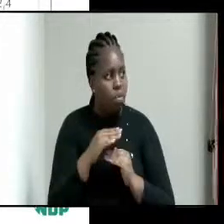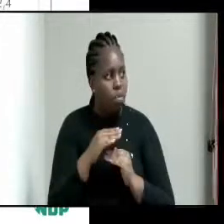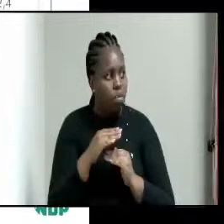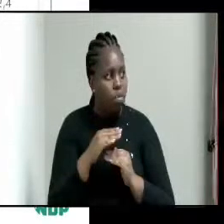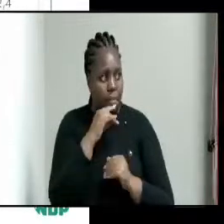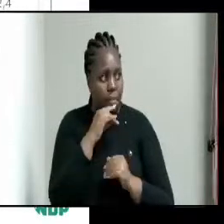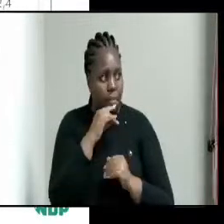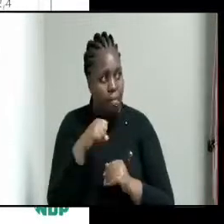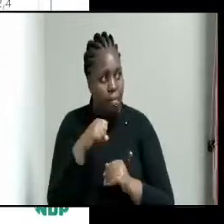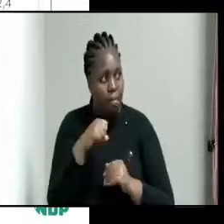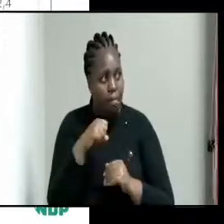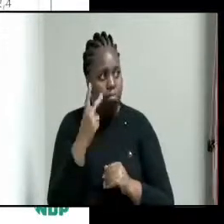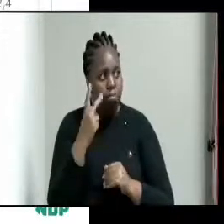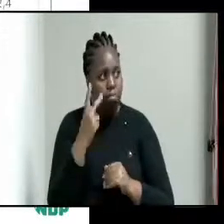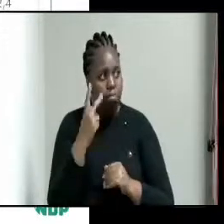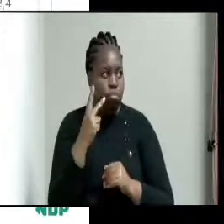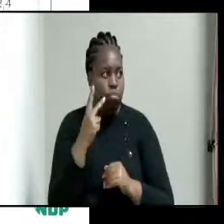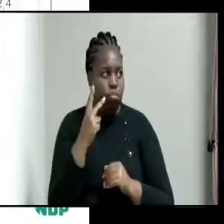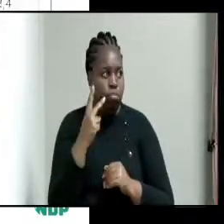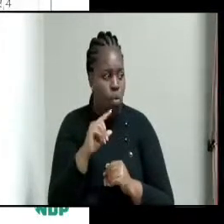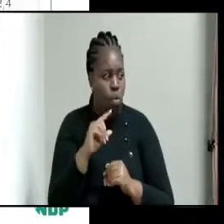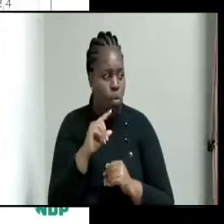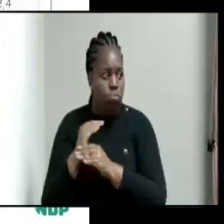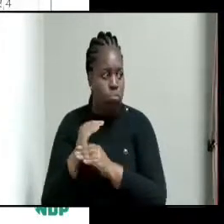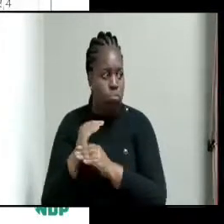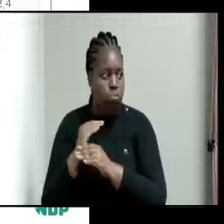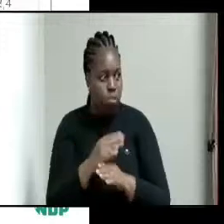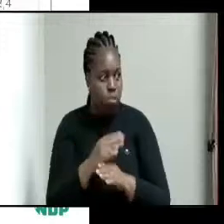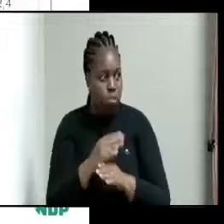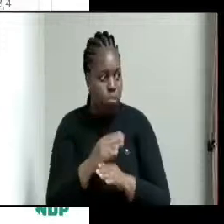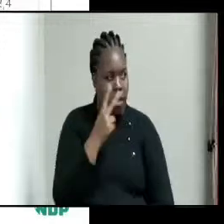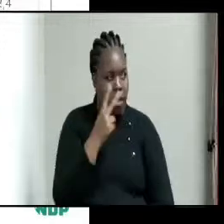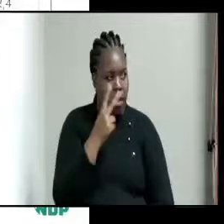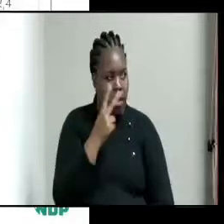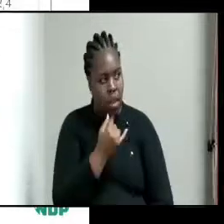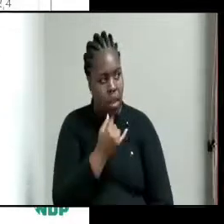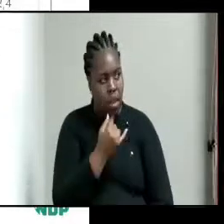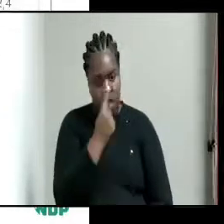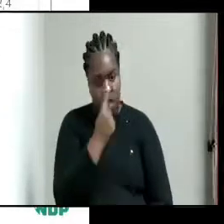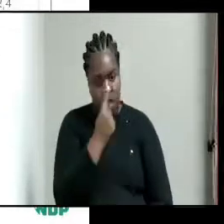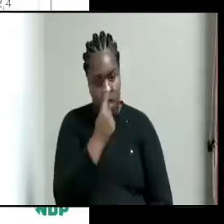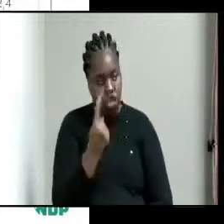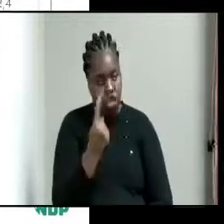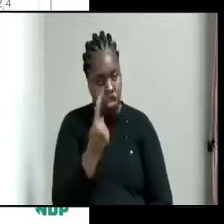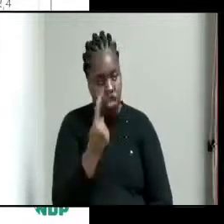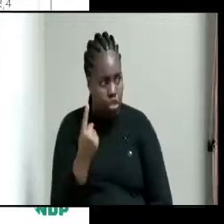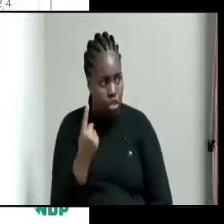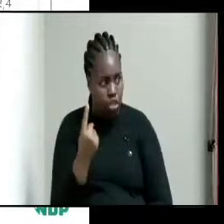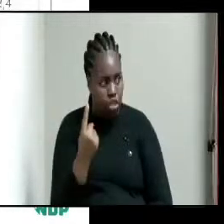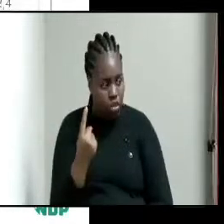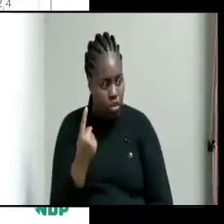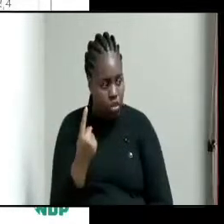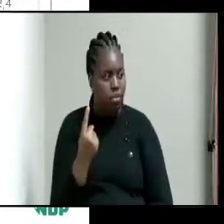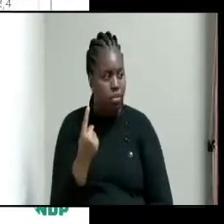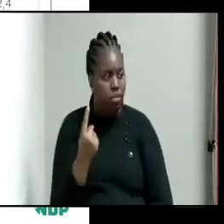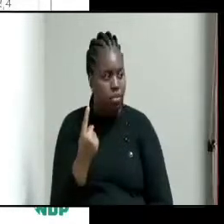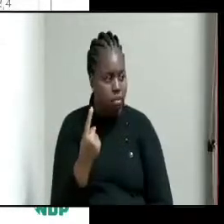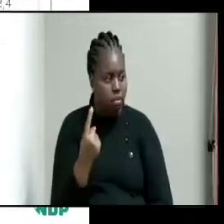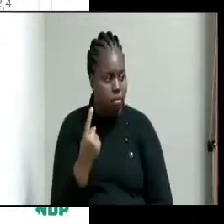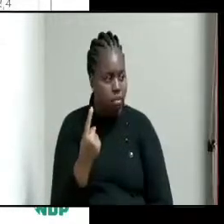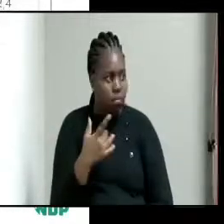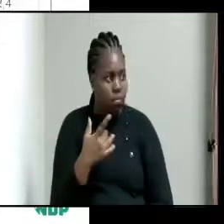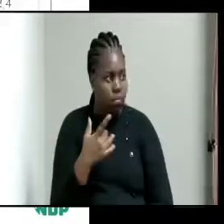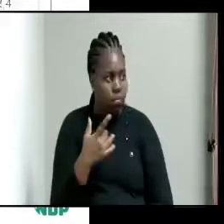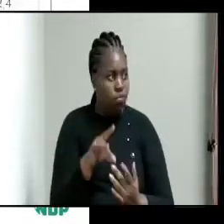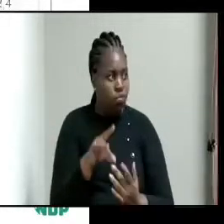itself, the multiple overlapping deprivation. So it looks at each dimension. Here